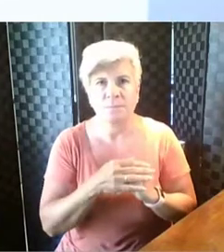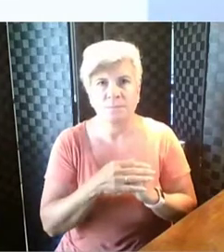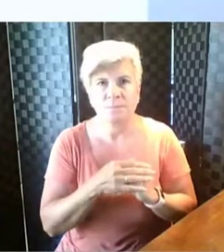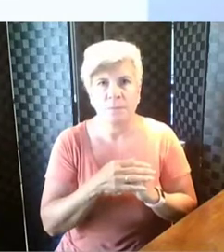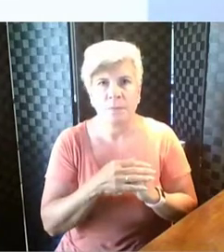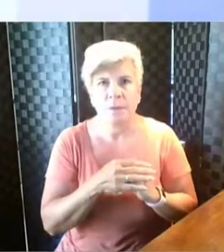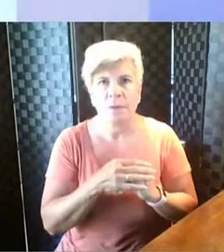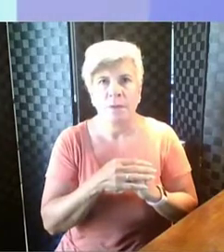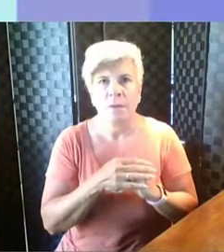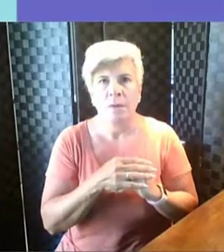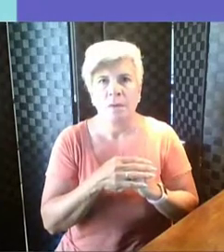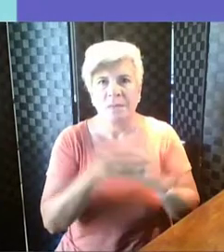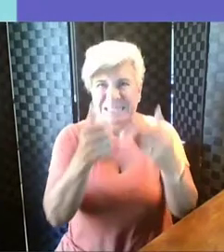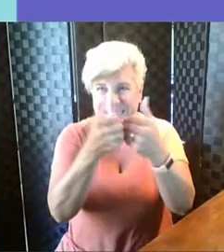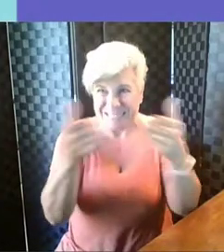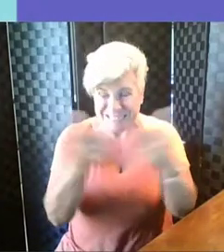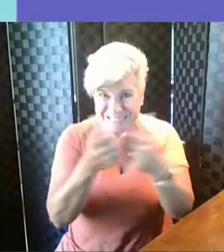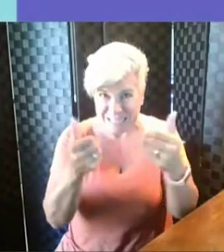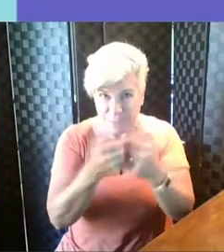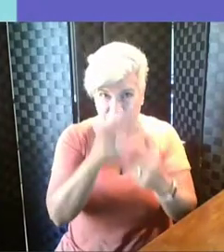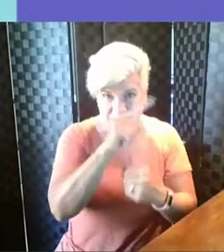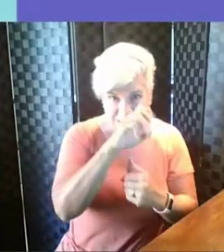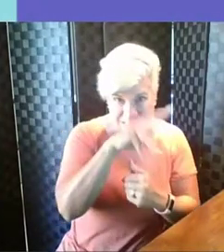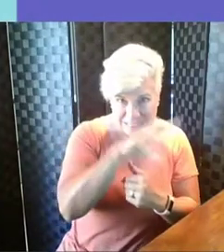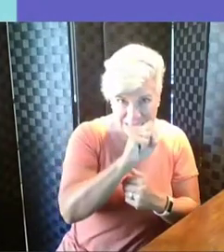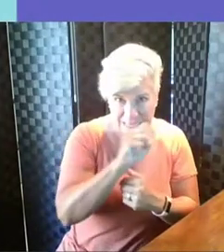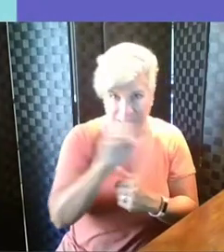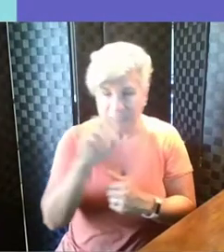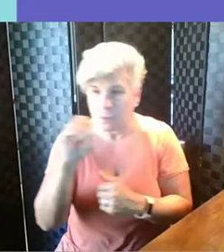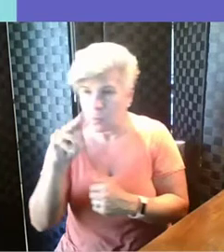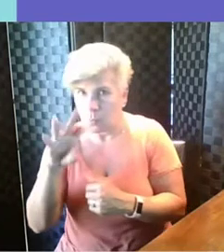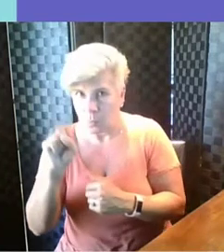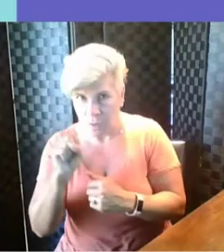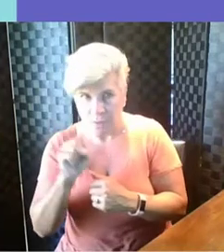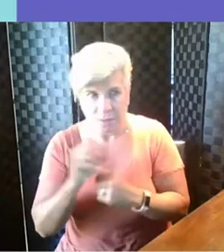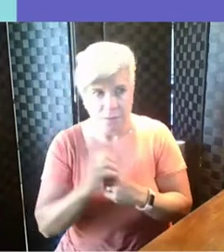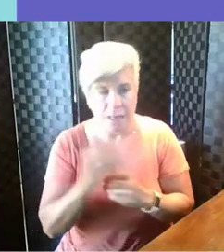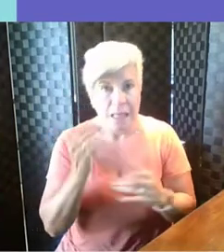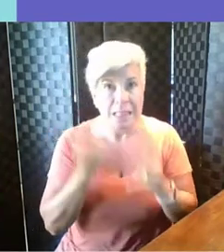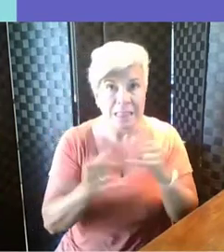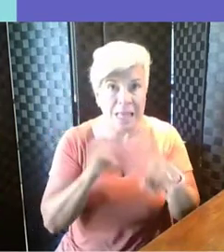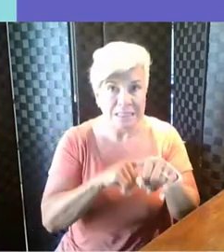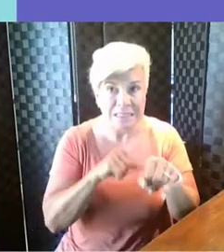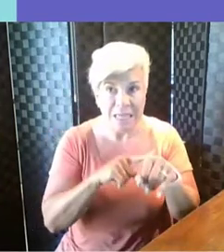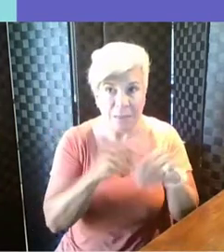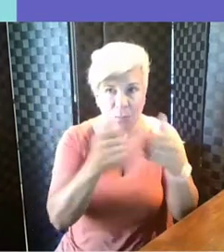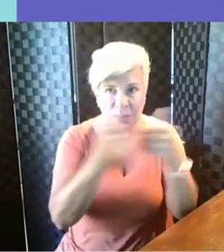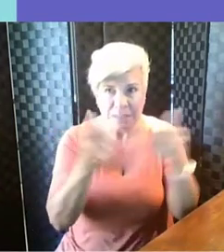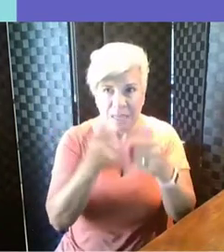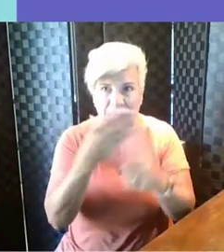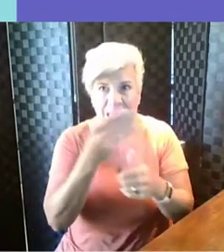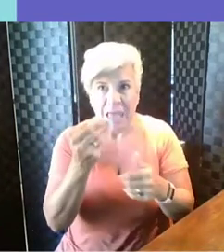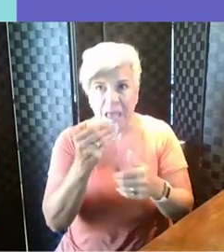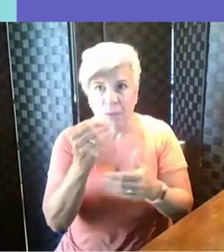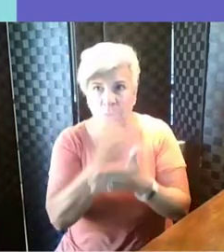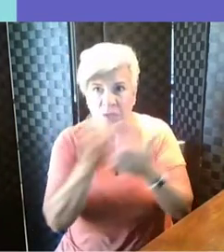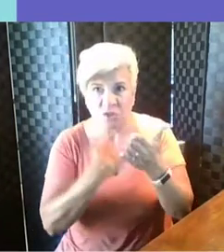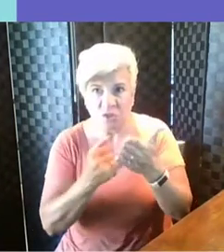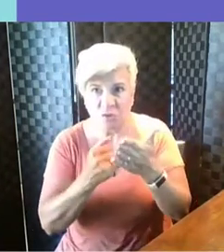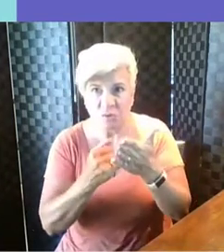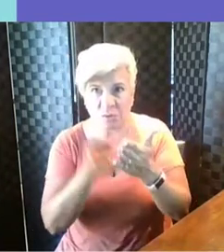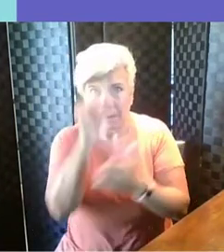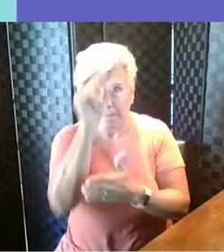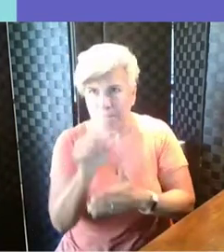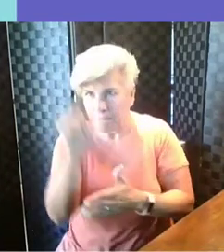thing I want to do is I want to break these numbers apart into tens and ones. Now last time we broke them apart and we drew base 10 blocks.